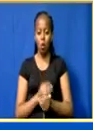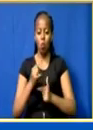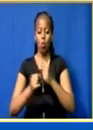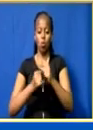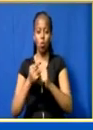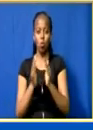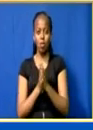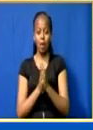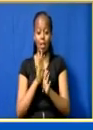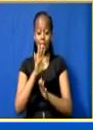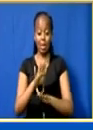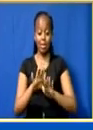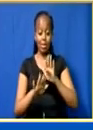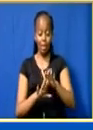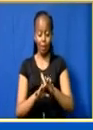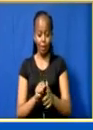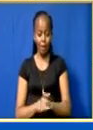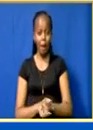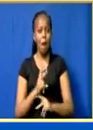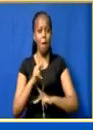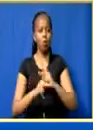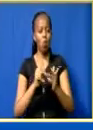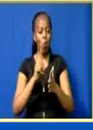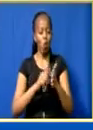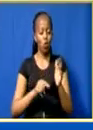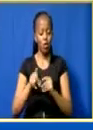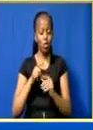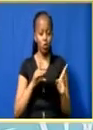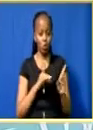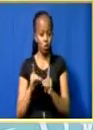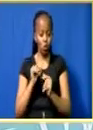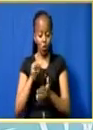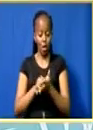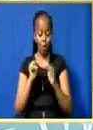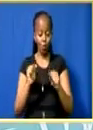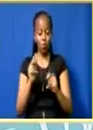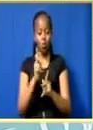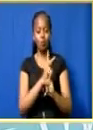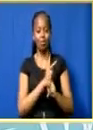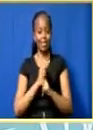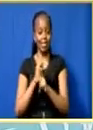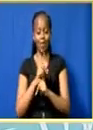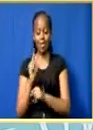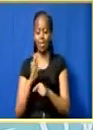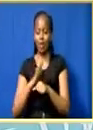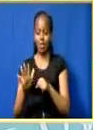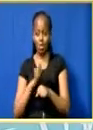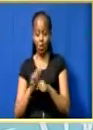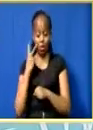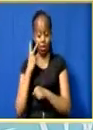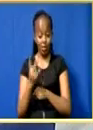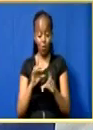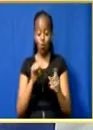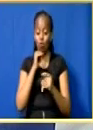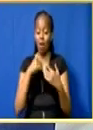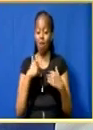to the steps, okay. the procedure. What are we supposed to do so that we can preserve these kales? Okay. And you can see we don't